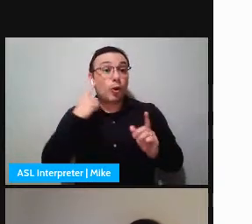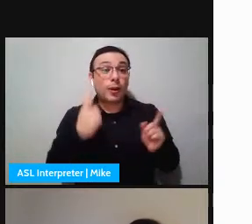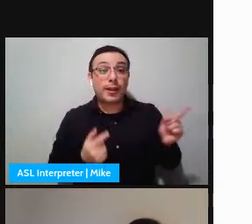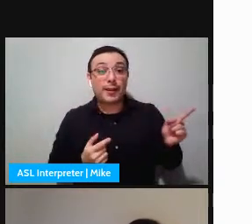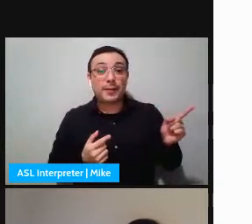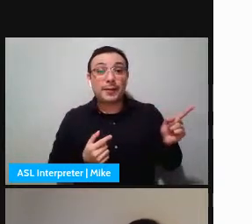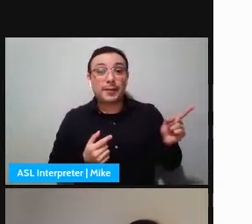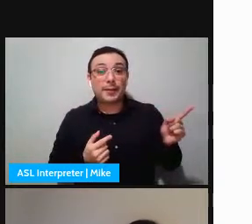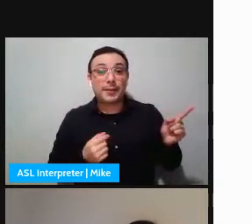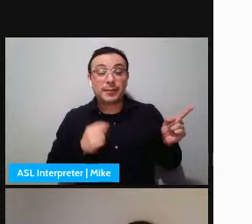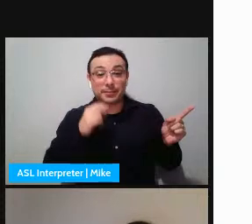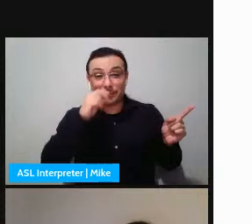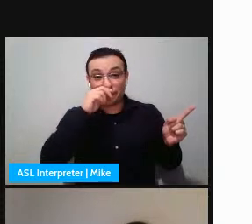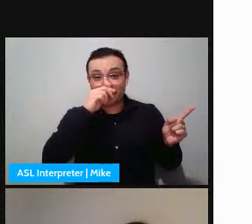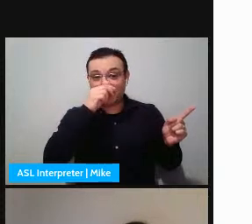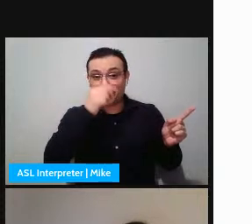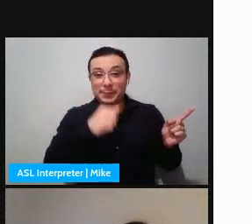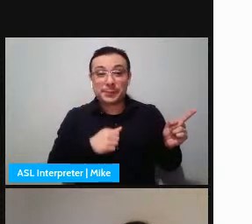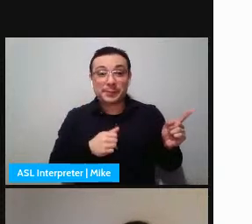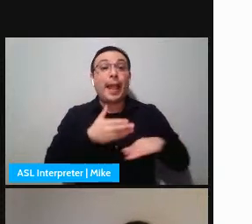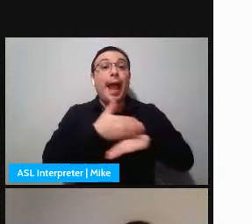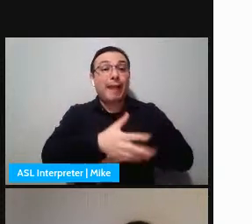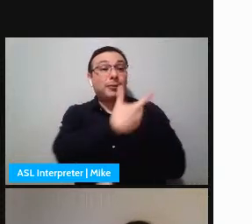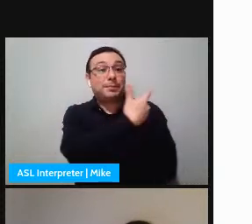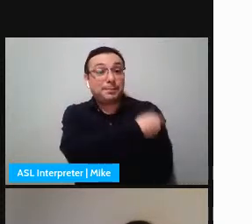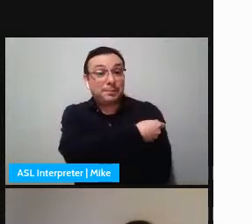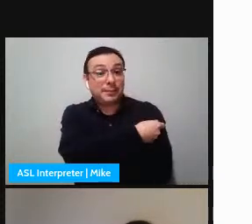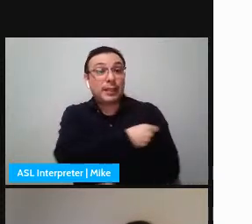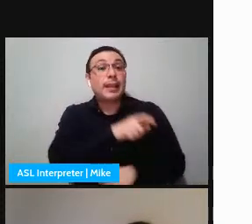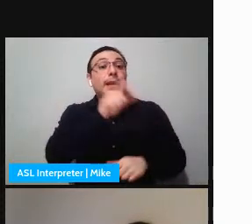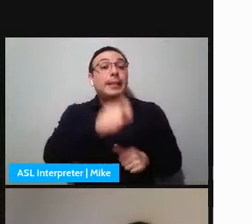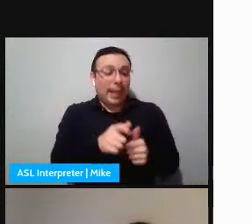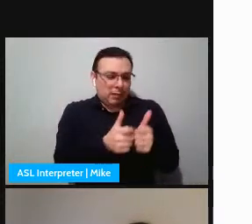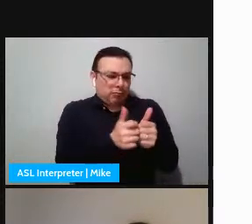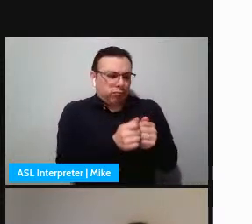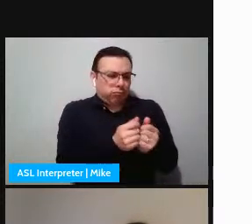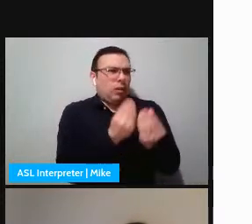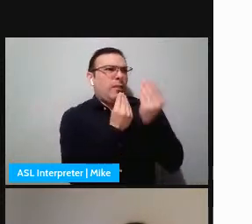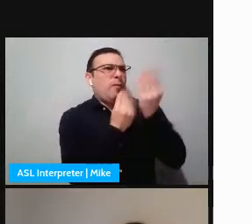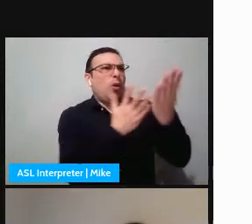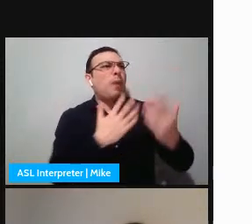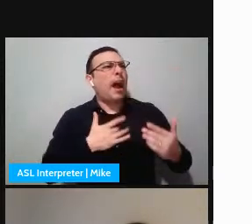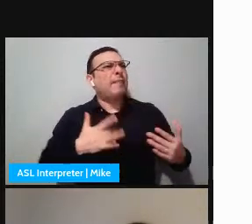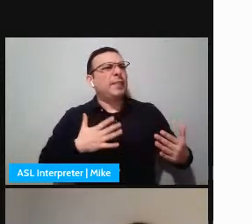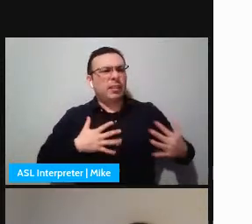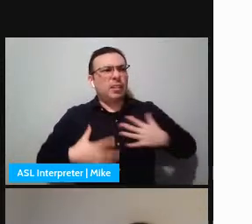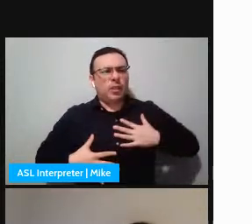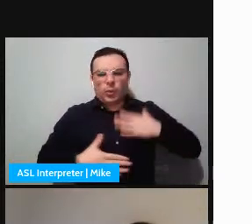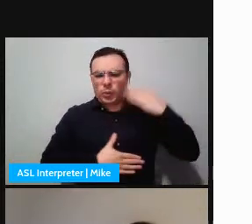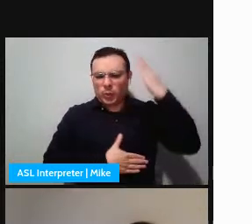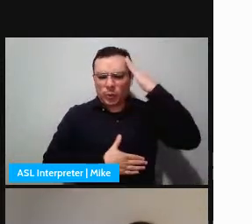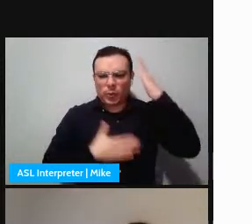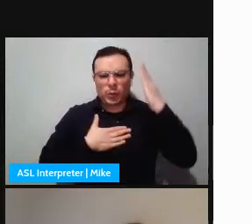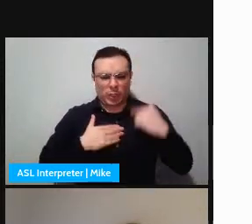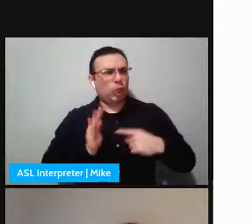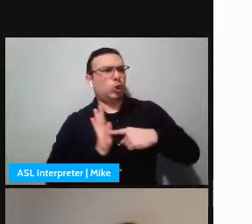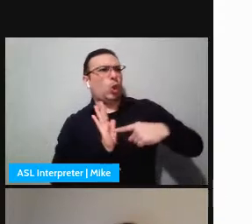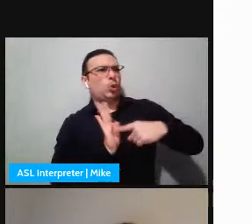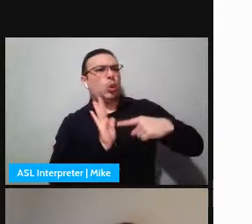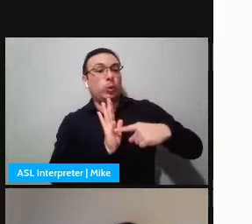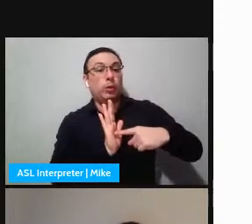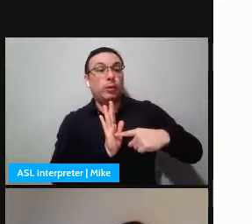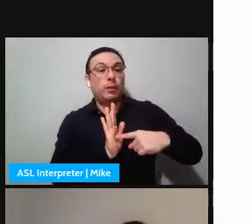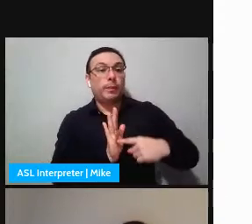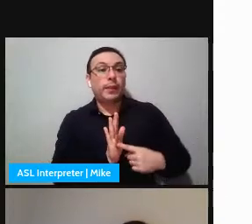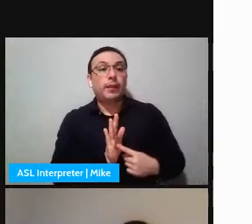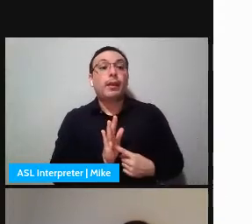after vaccination health checker, where you can report any symptoms. And right now, what they're seeing in terms of all of the reports are the same